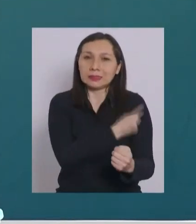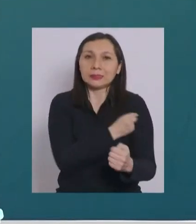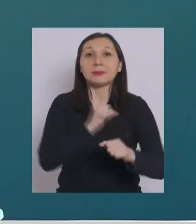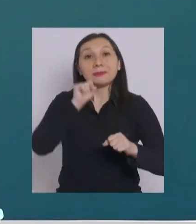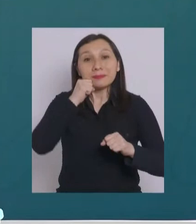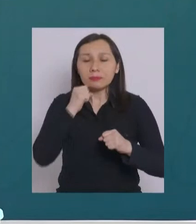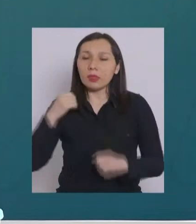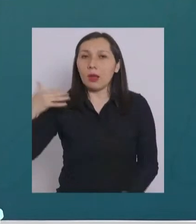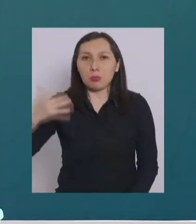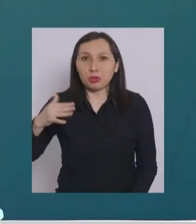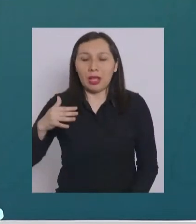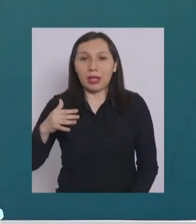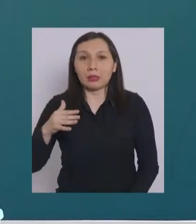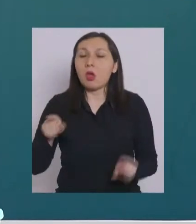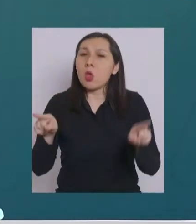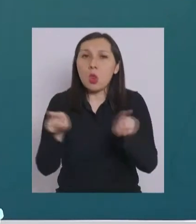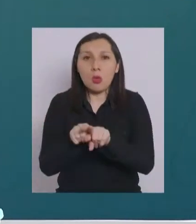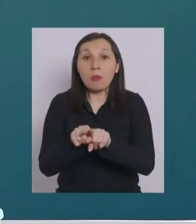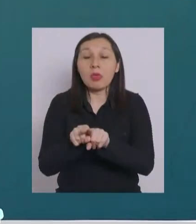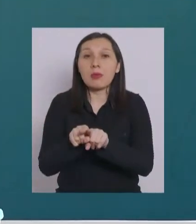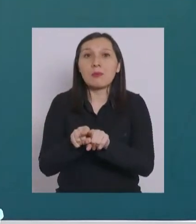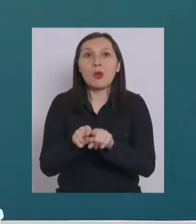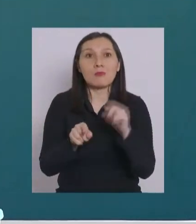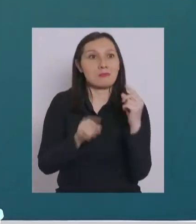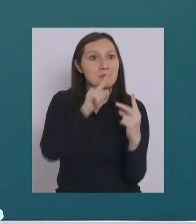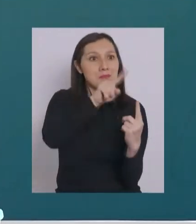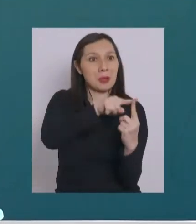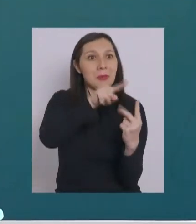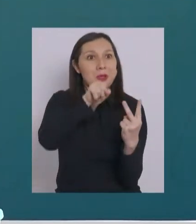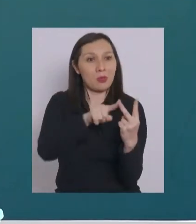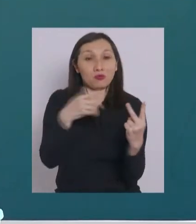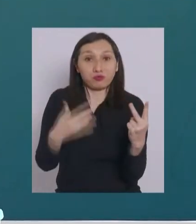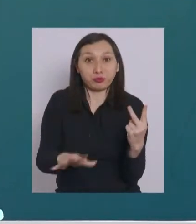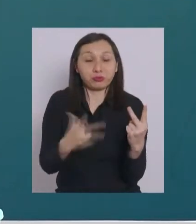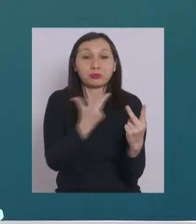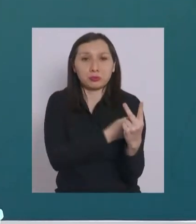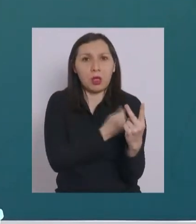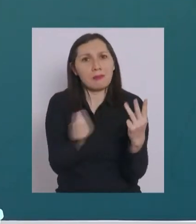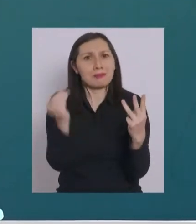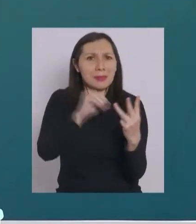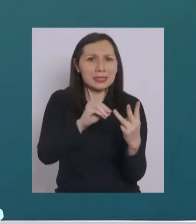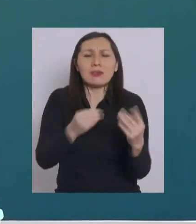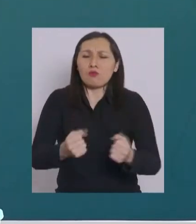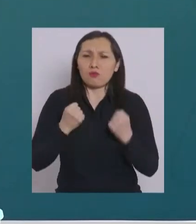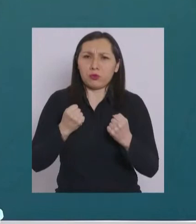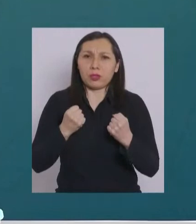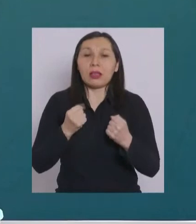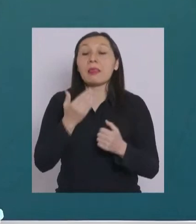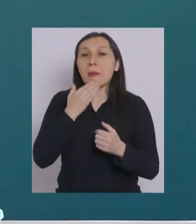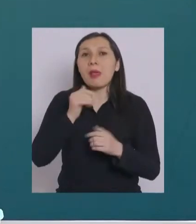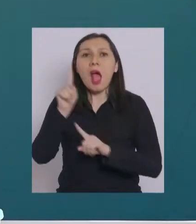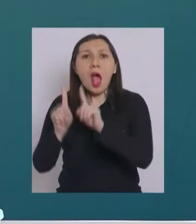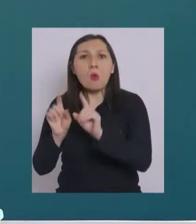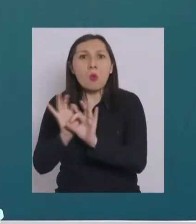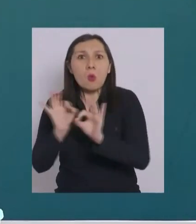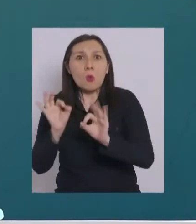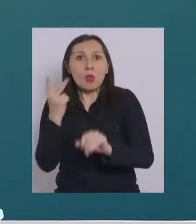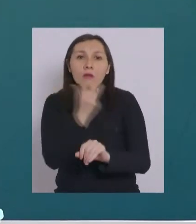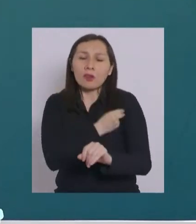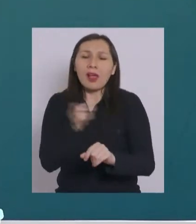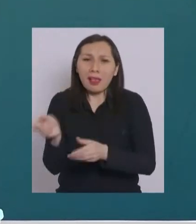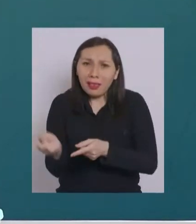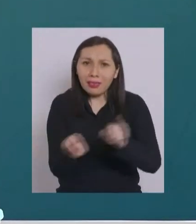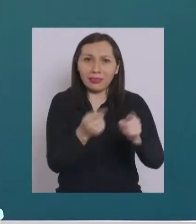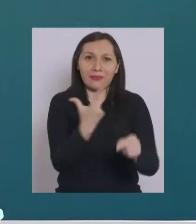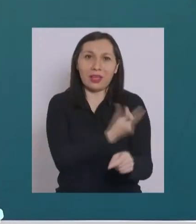regimen, because this booster shot is as important as having received the first 2 doses. Also, an appeal to those